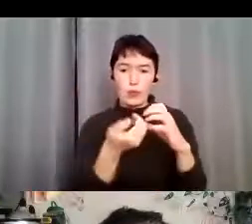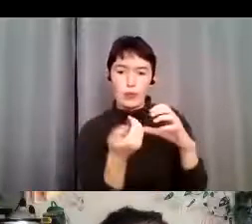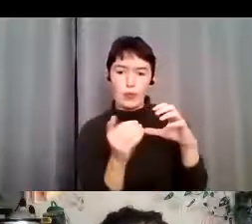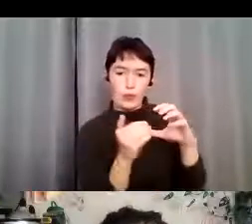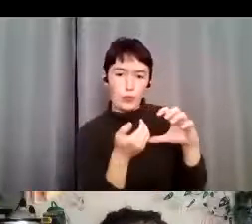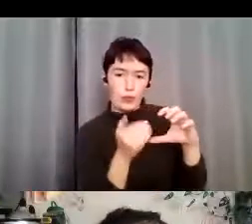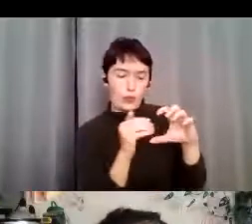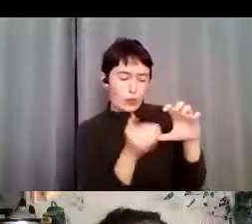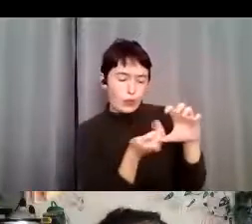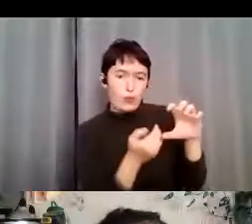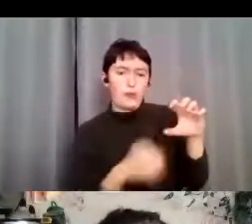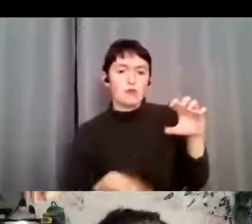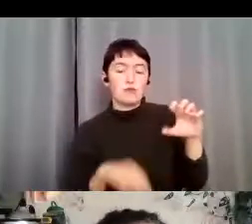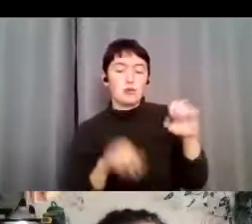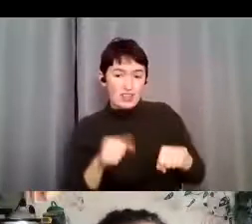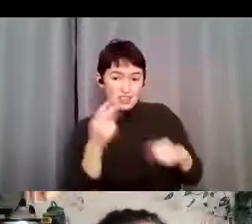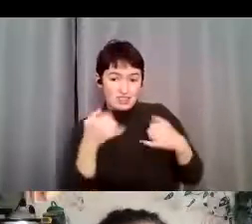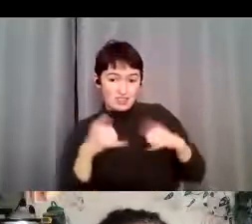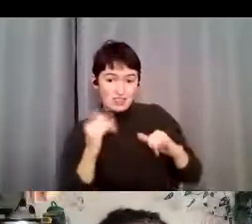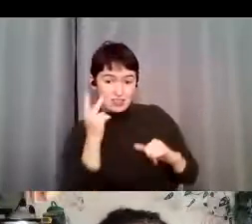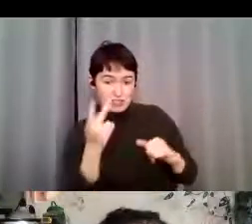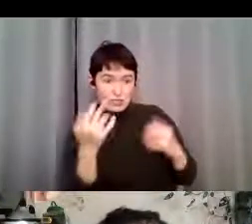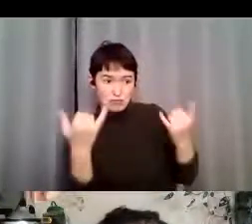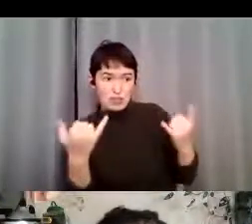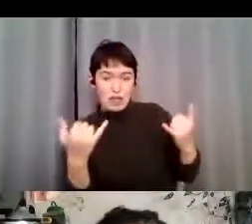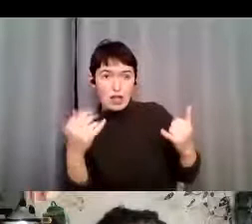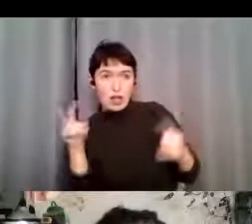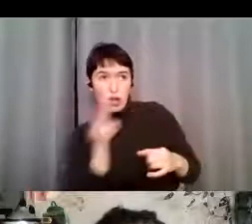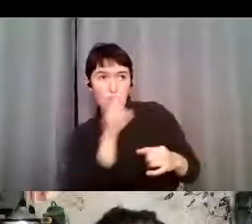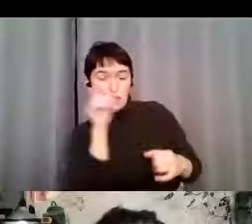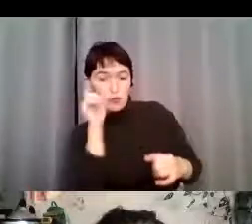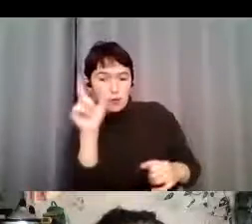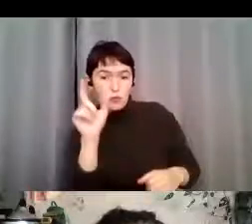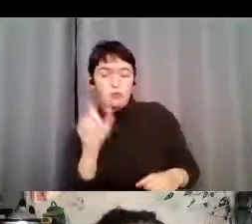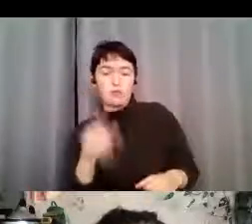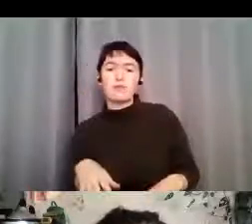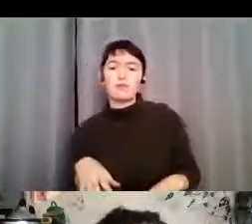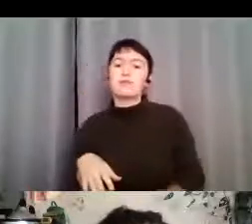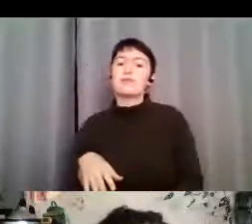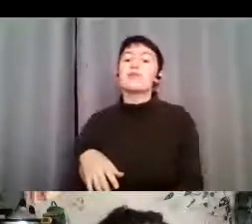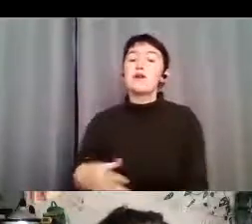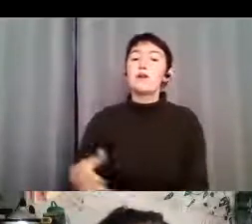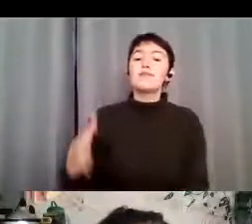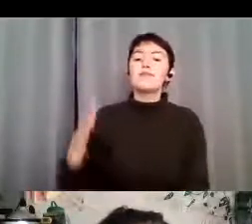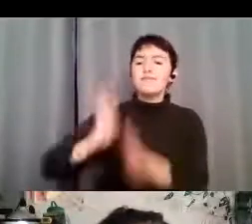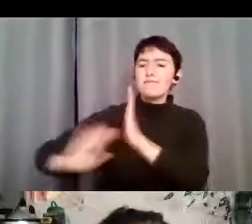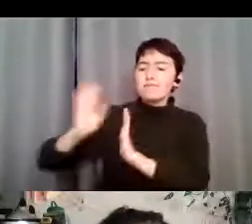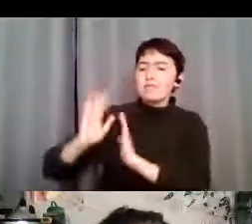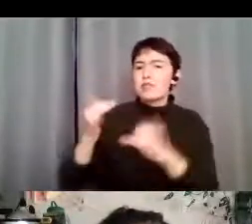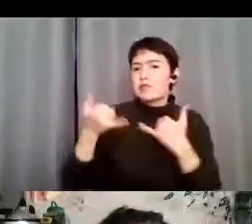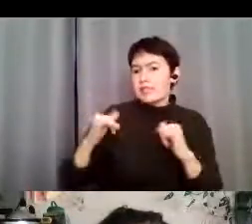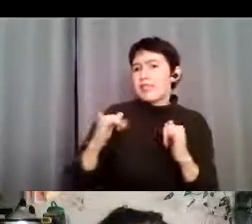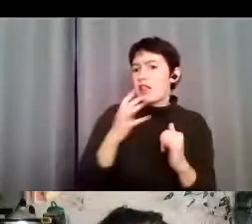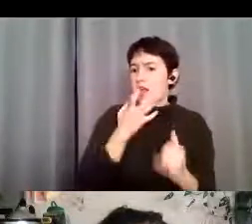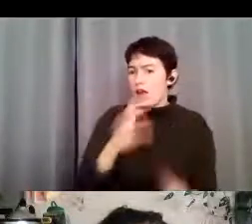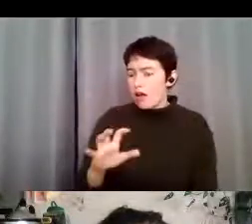moon. At this time, the inside of the moon was still really hot, even though the surface had cooled. And